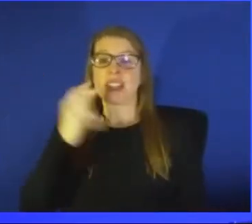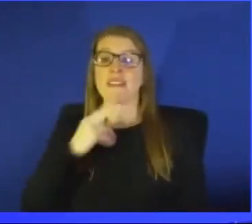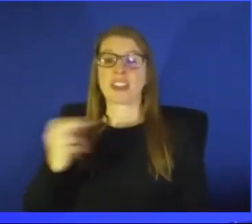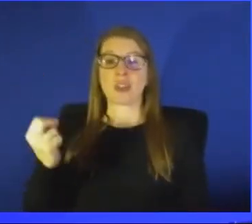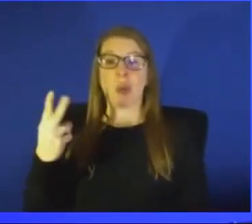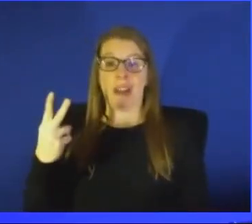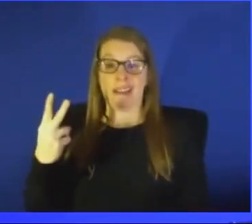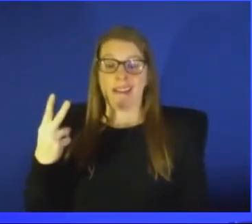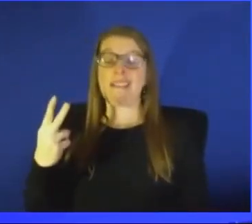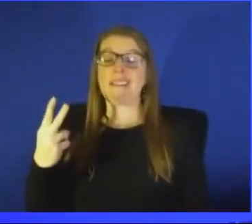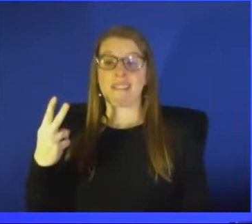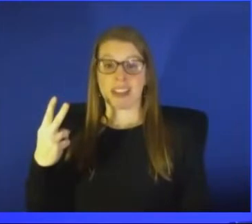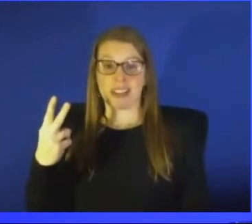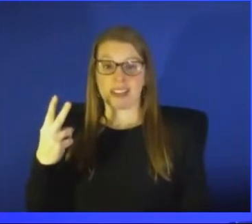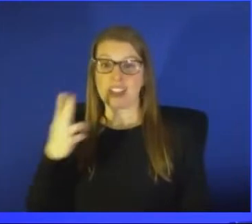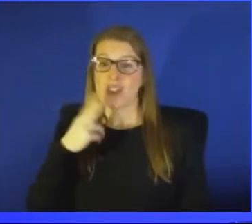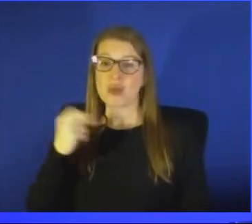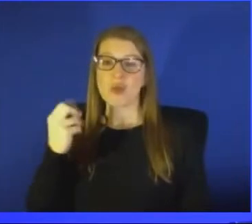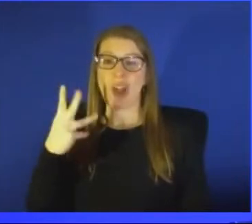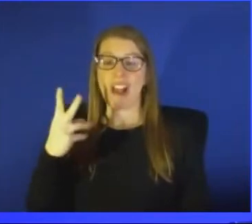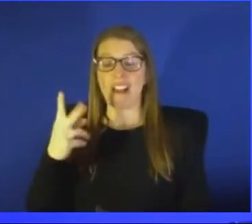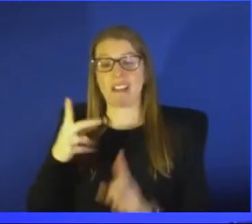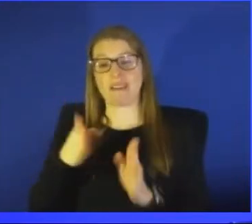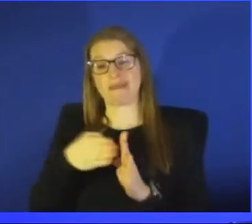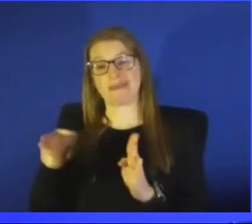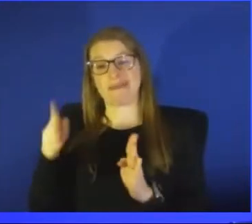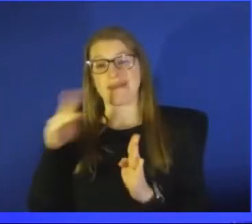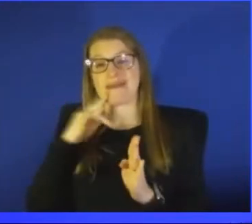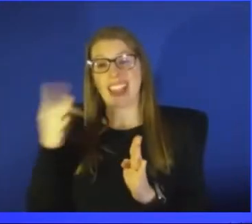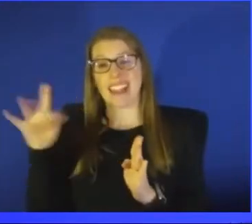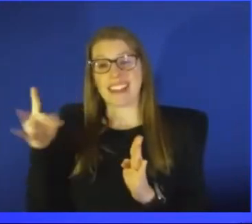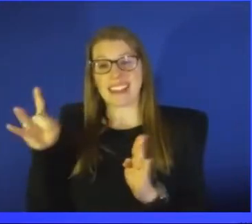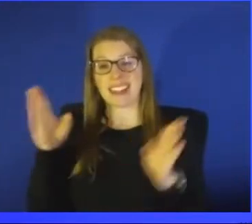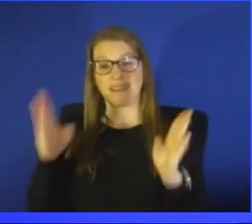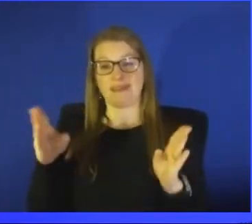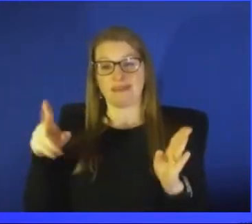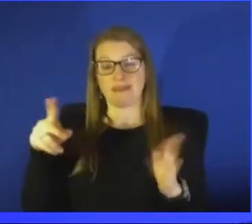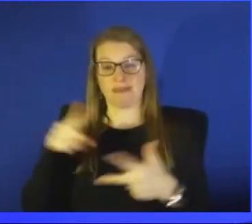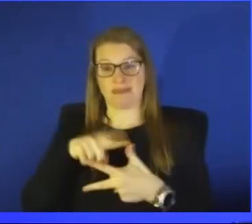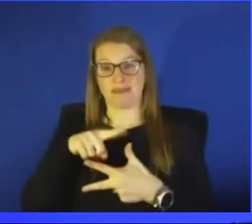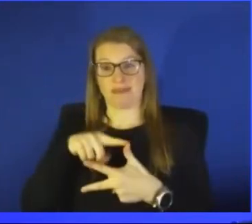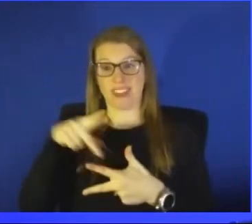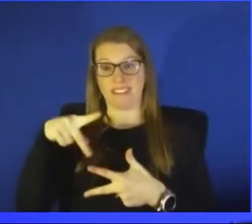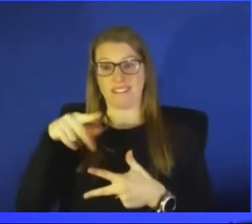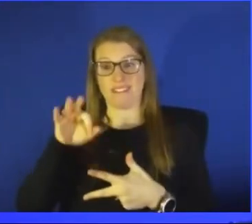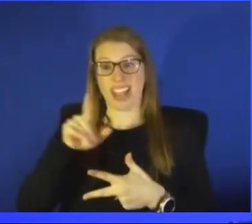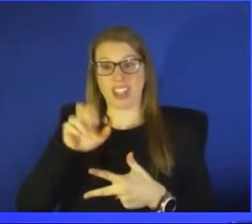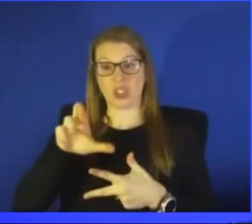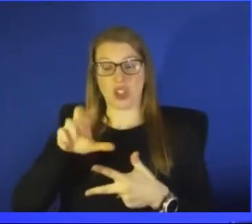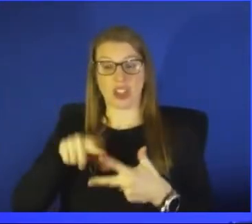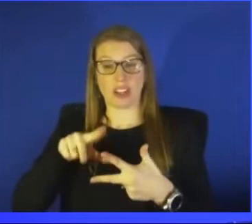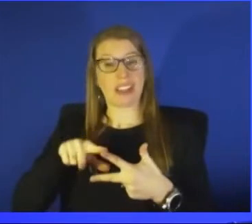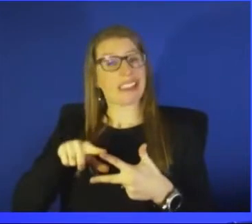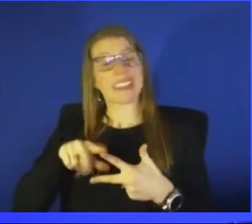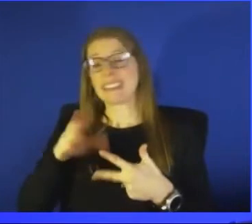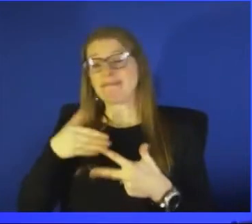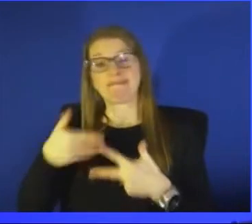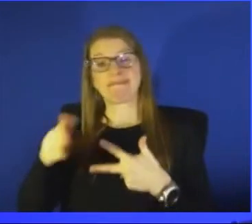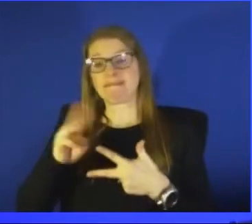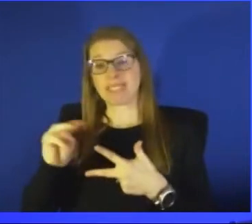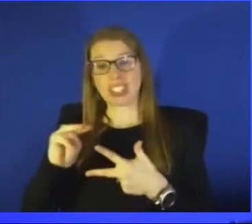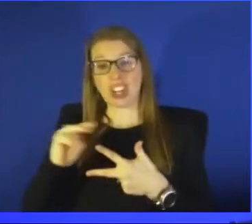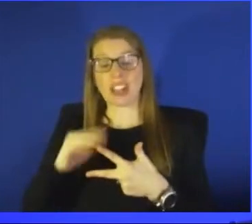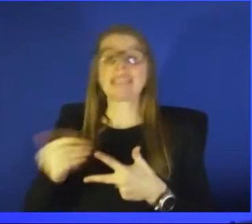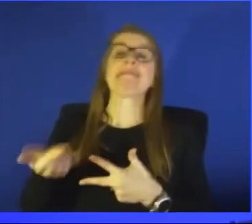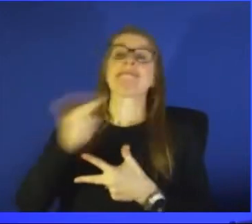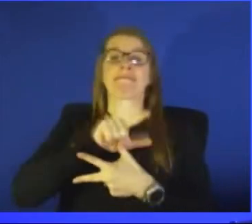years old, 12 to 18, you should be getting that Pfizer dose, even if you got Moderna first. So everybody 12 and up can get a booster.